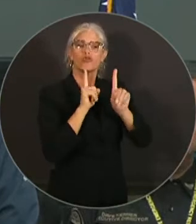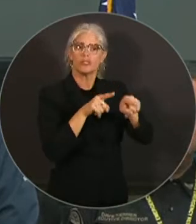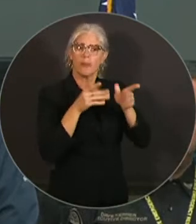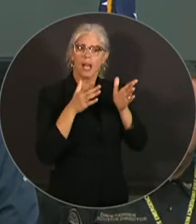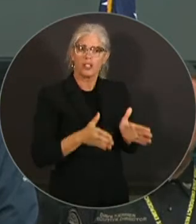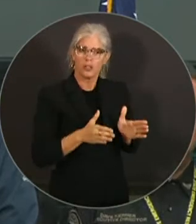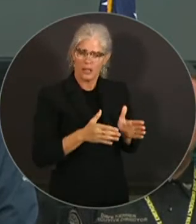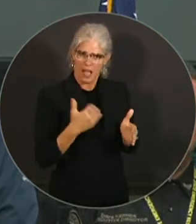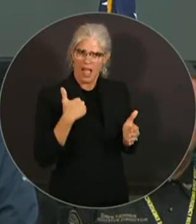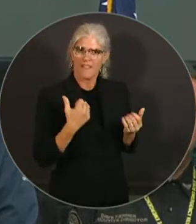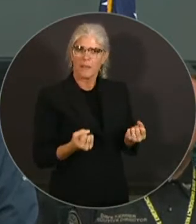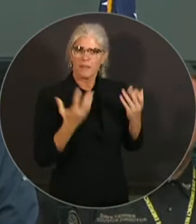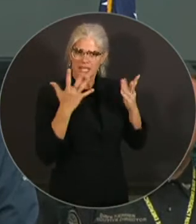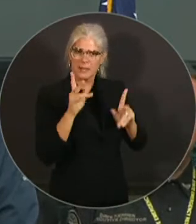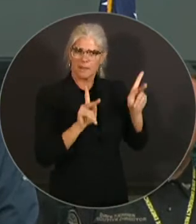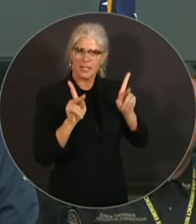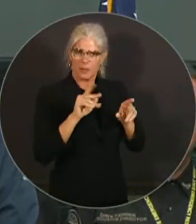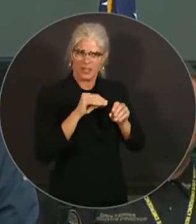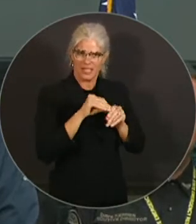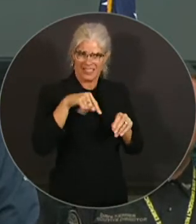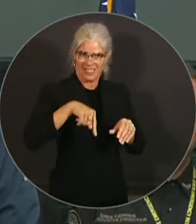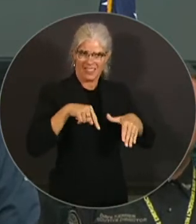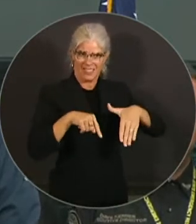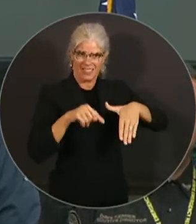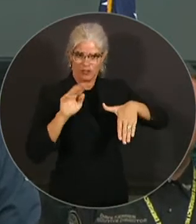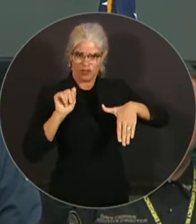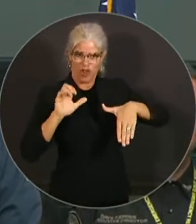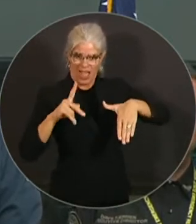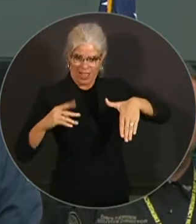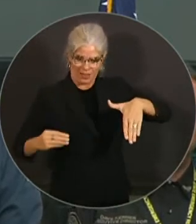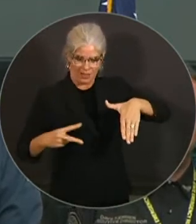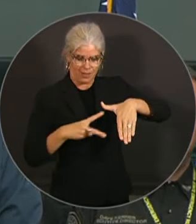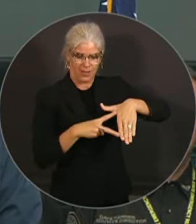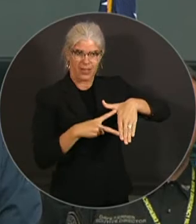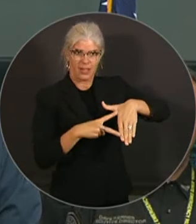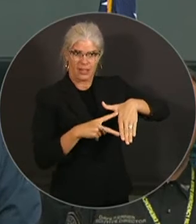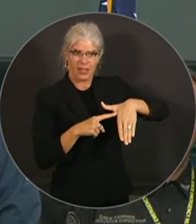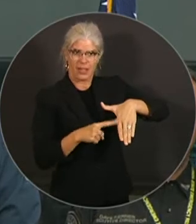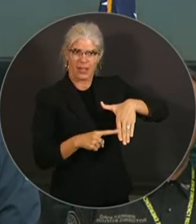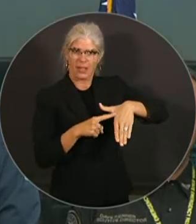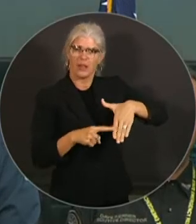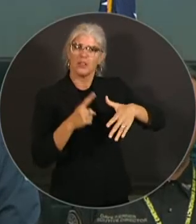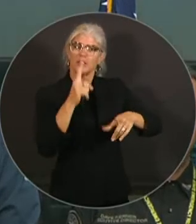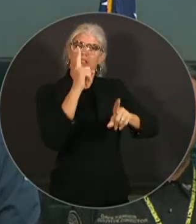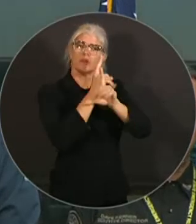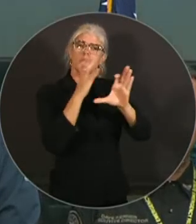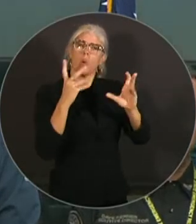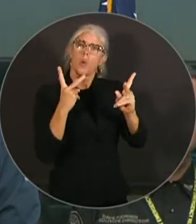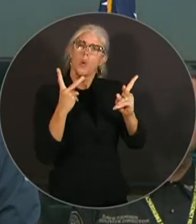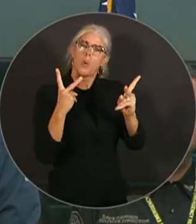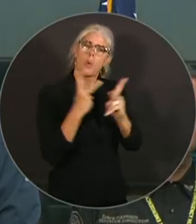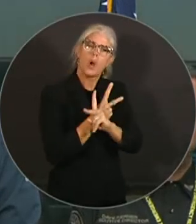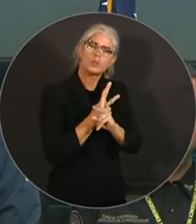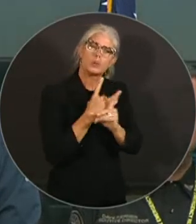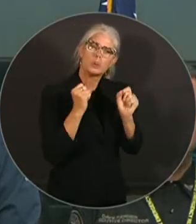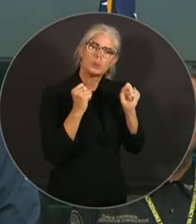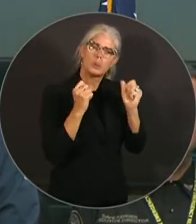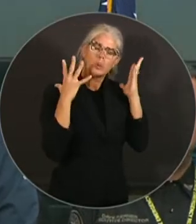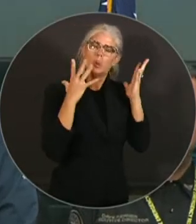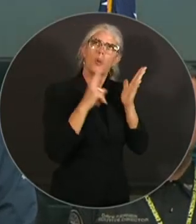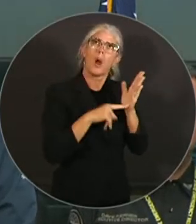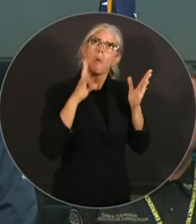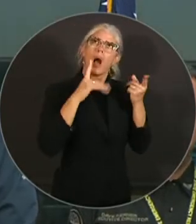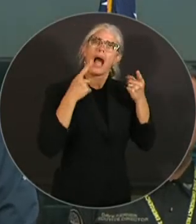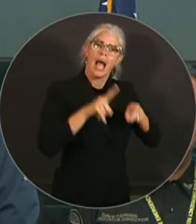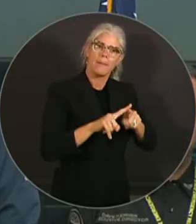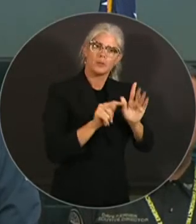the track that it's on as a quote sort of a worst case scenario for the Tampa Bay area. Citizens has a great deal of exposure